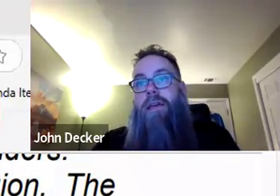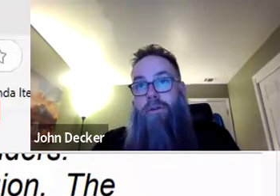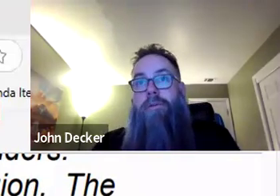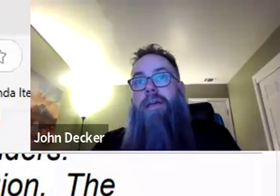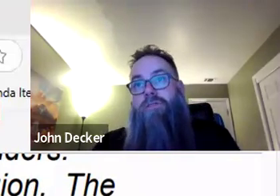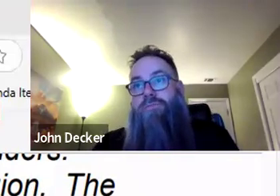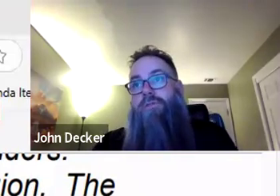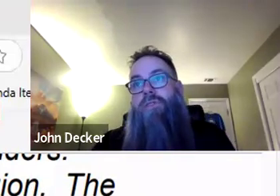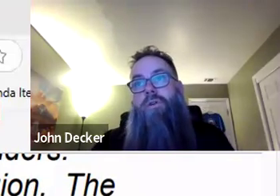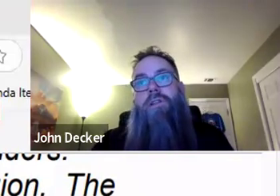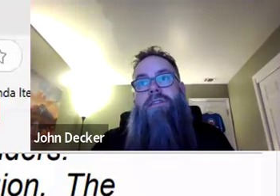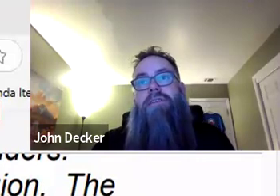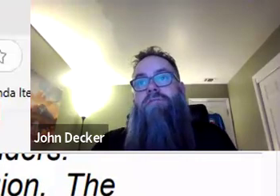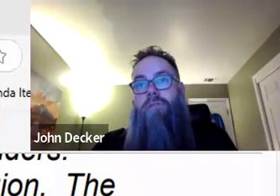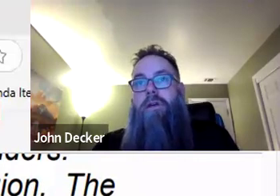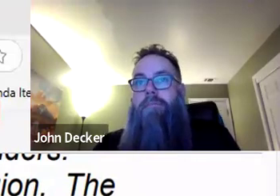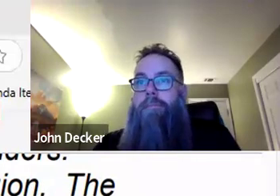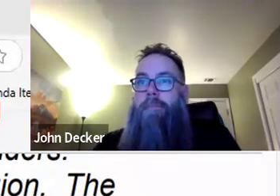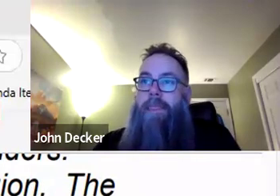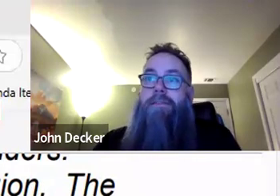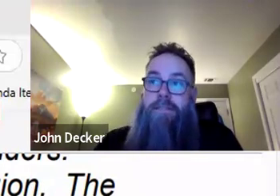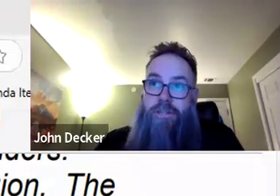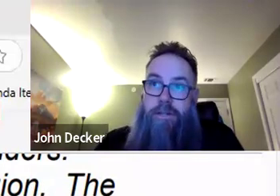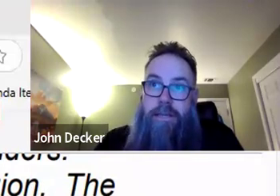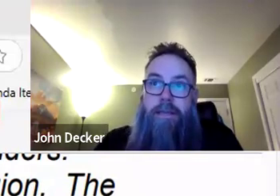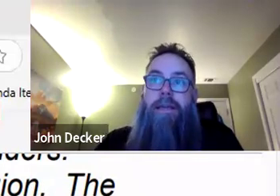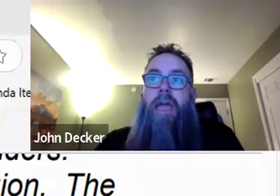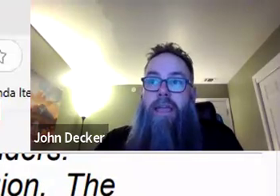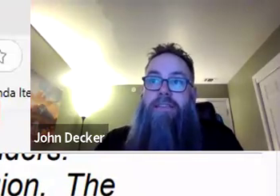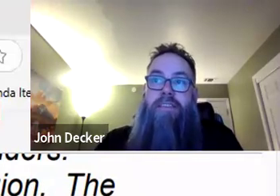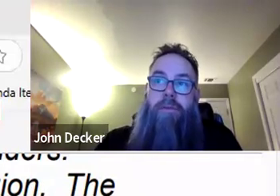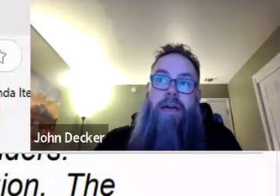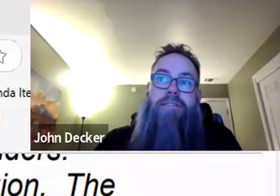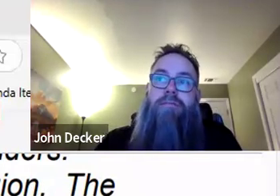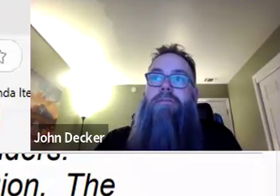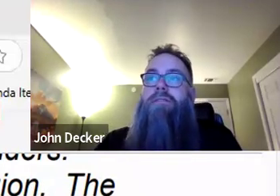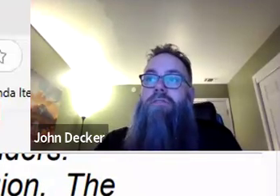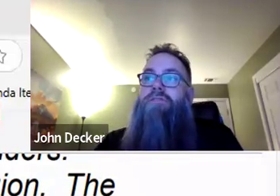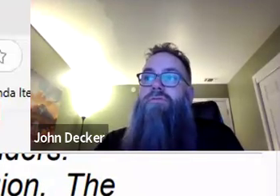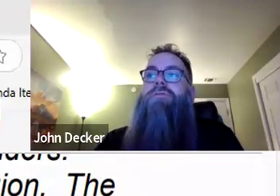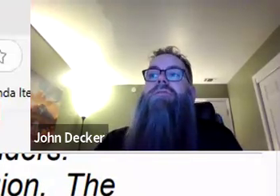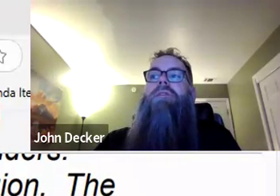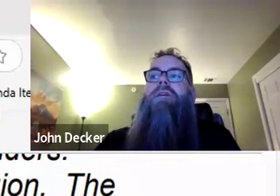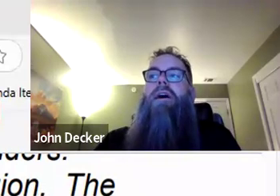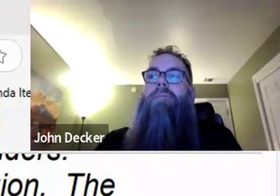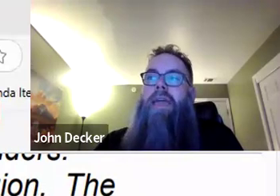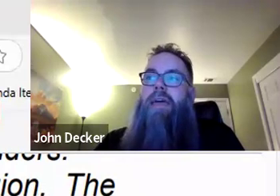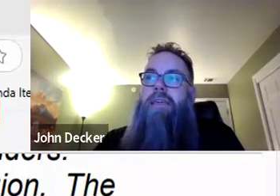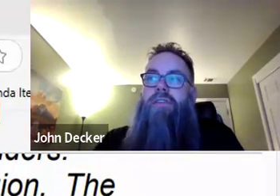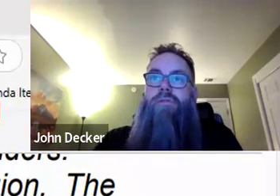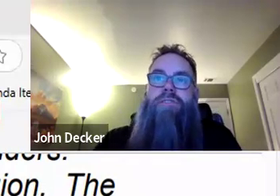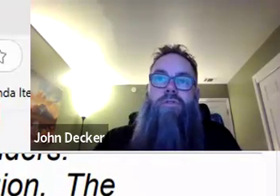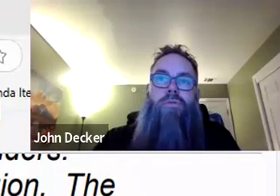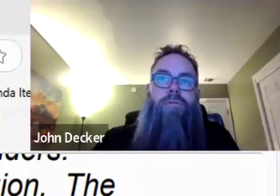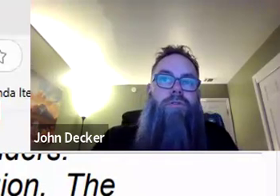done in order to be eligible for the quality incentive program. Additionally, HCBS service rules